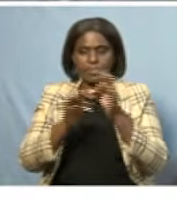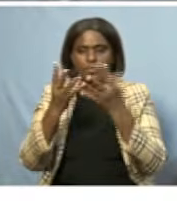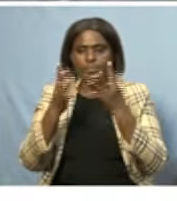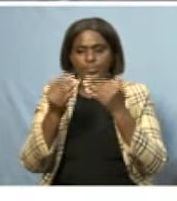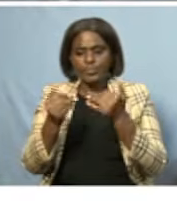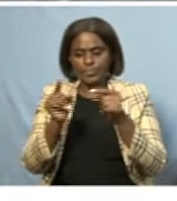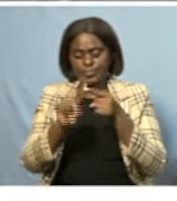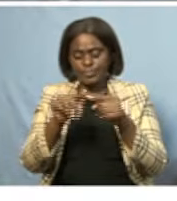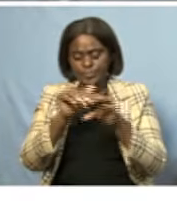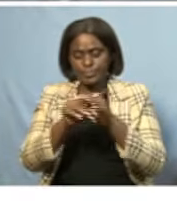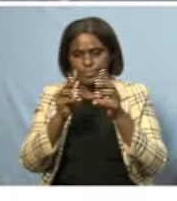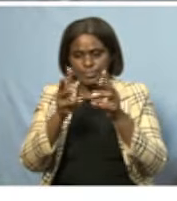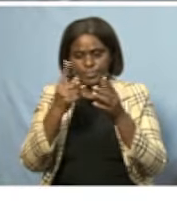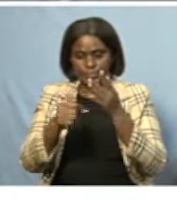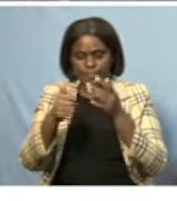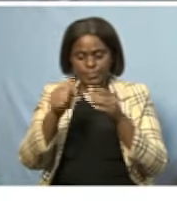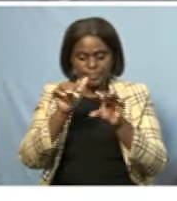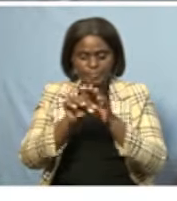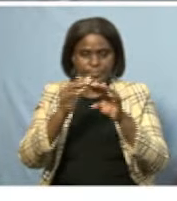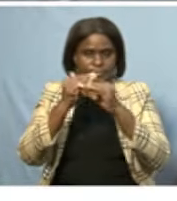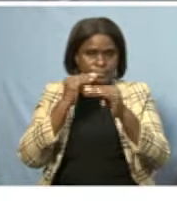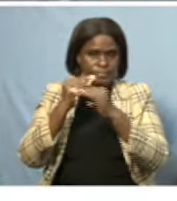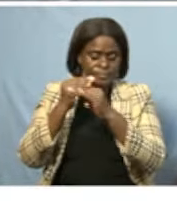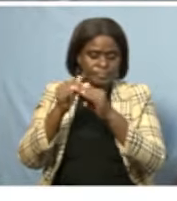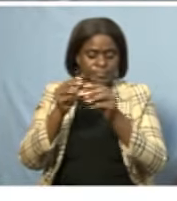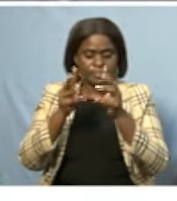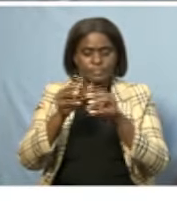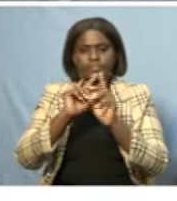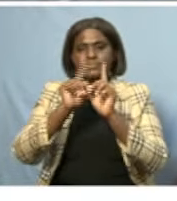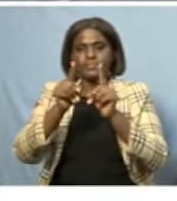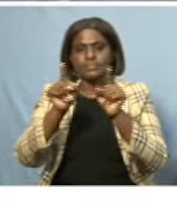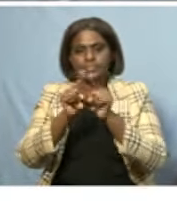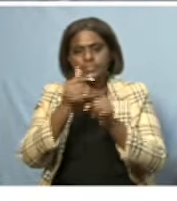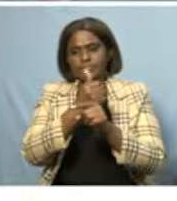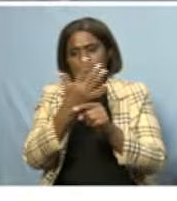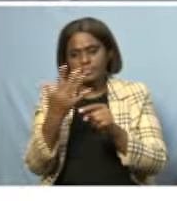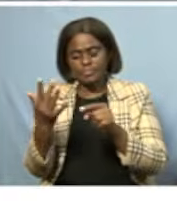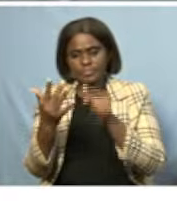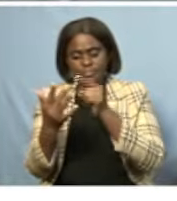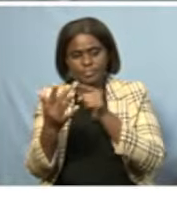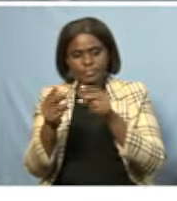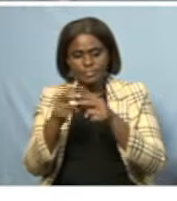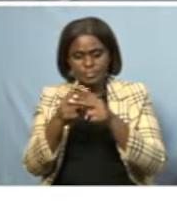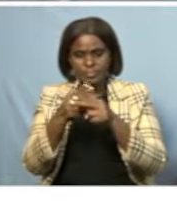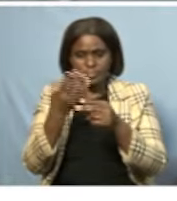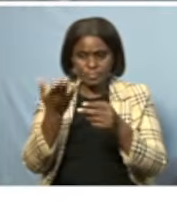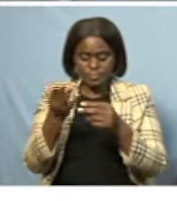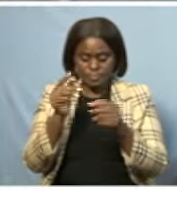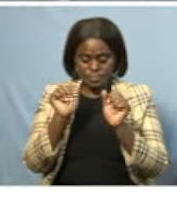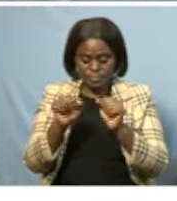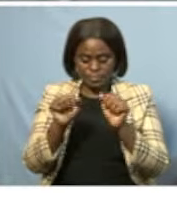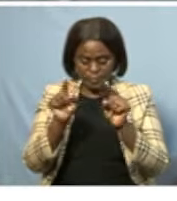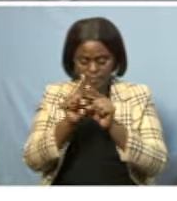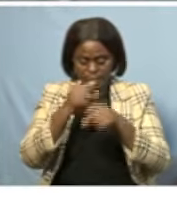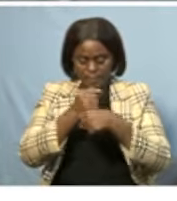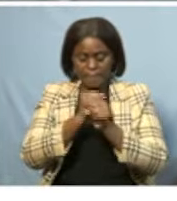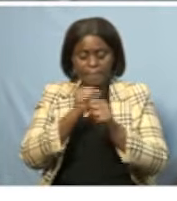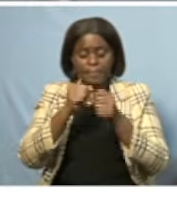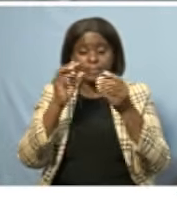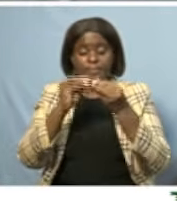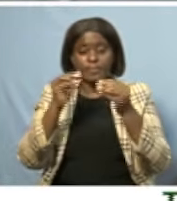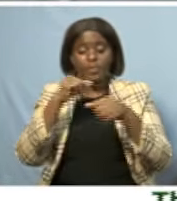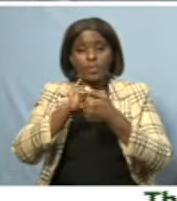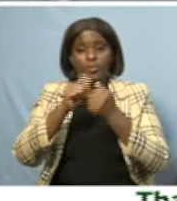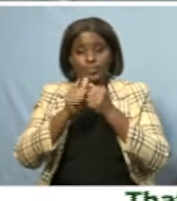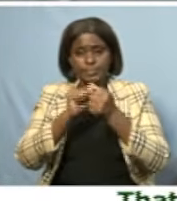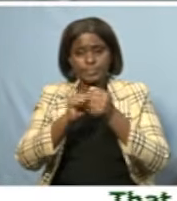to, in a manner that is equitable is the way to go. Anything short of that can cause a lot of